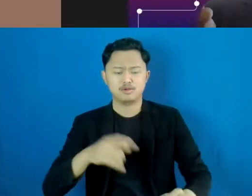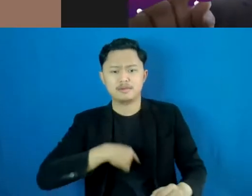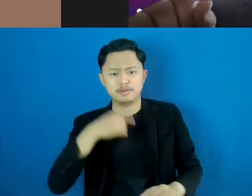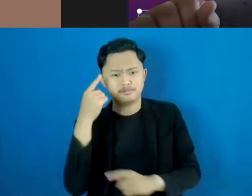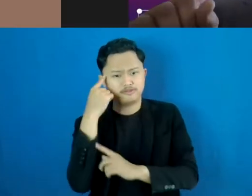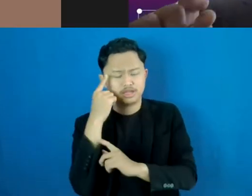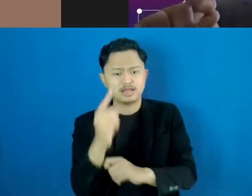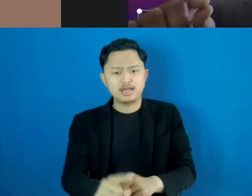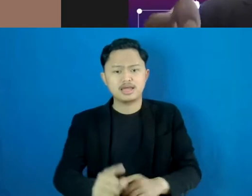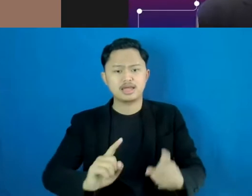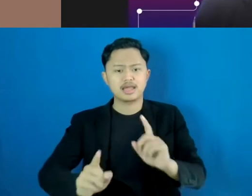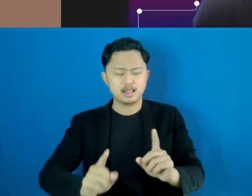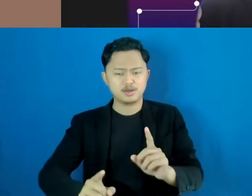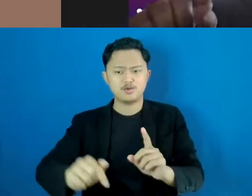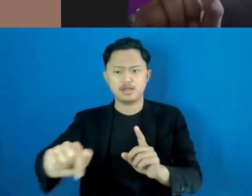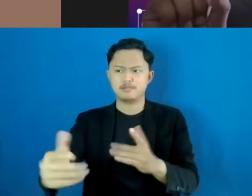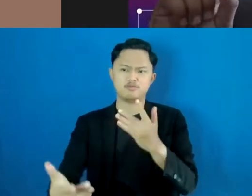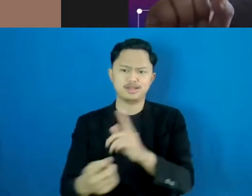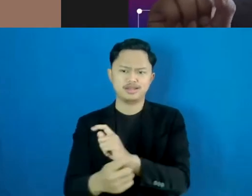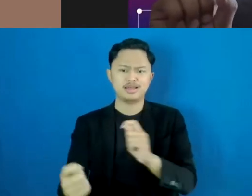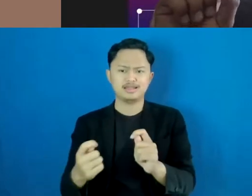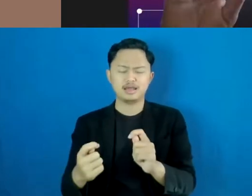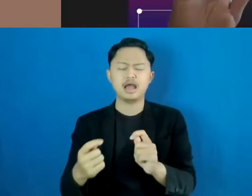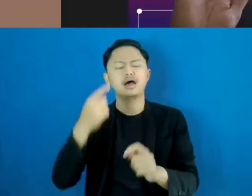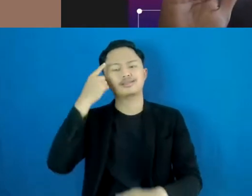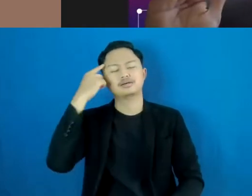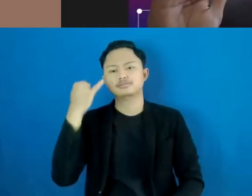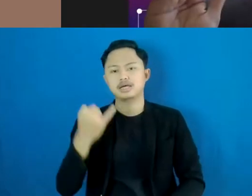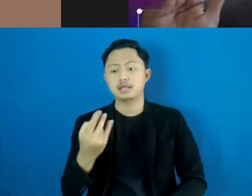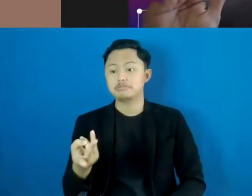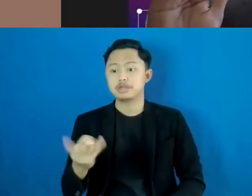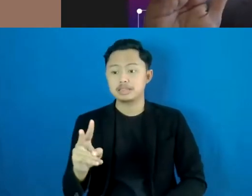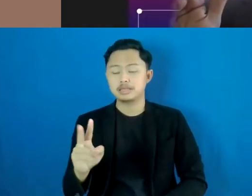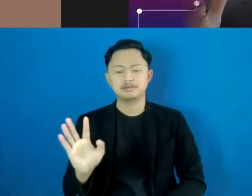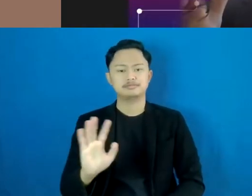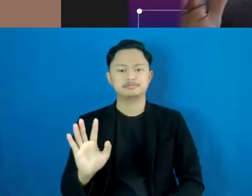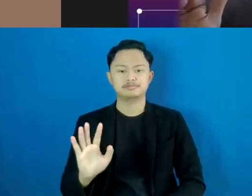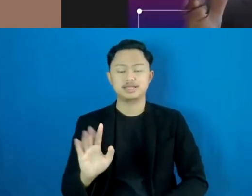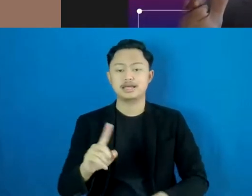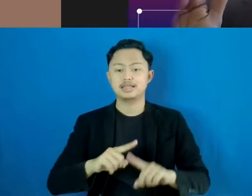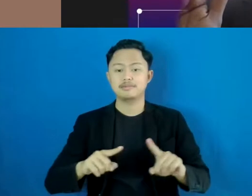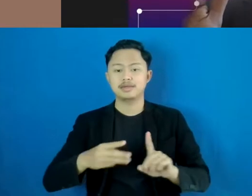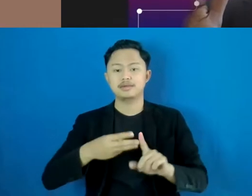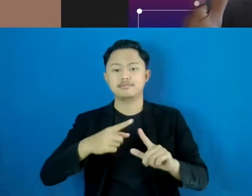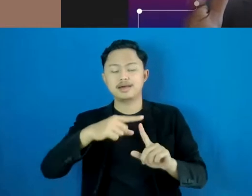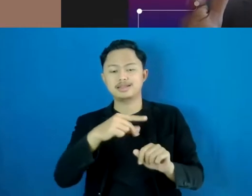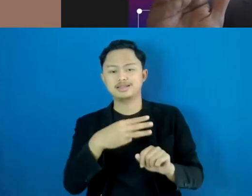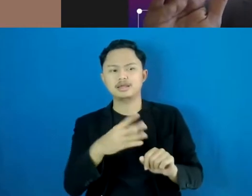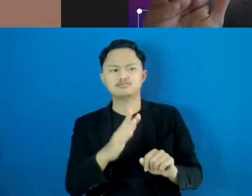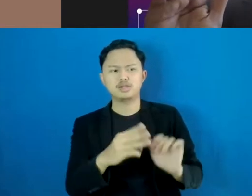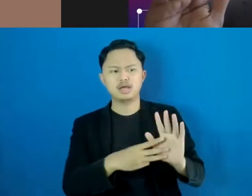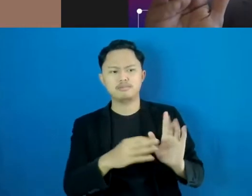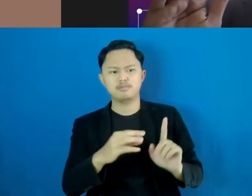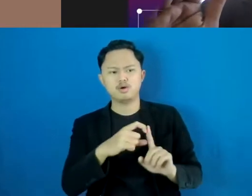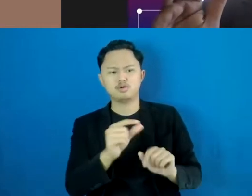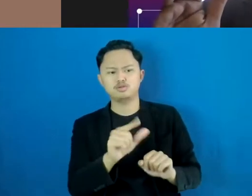right. Batteries need not to be replaced. Battery cells. See, battery is a combination of module. Battery pack